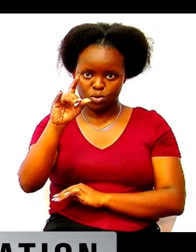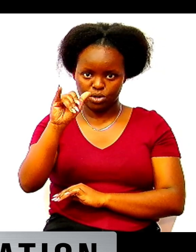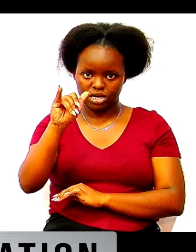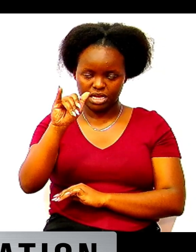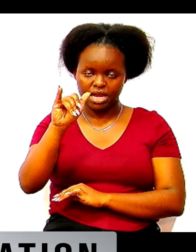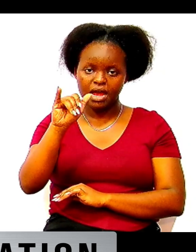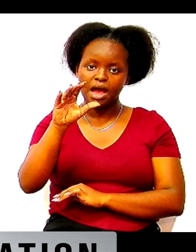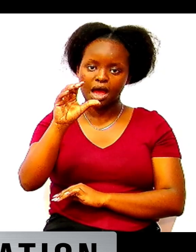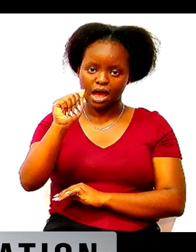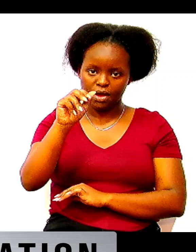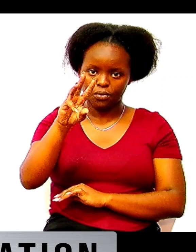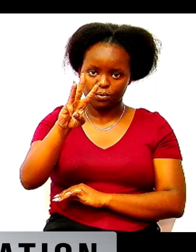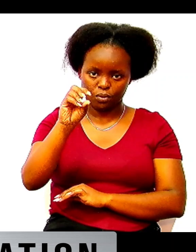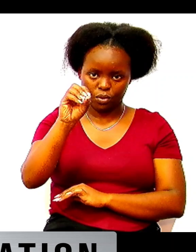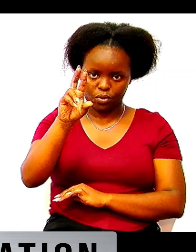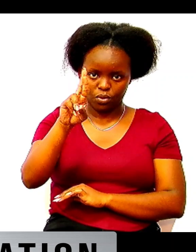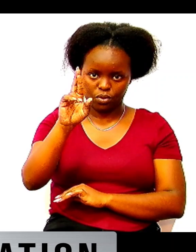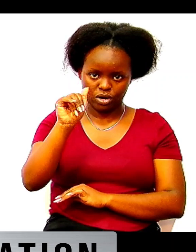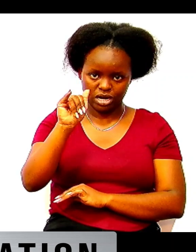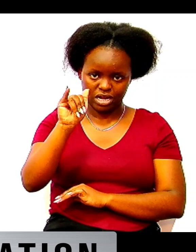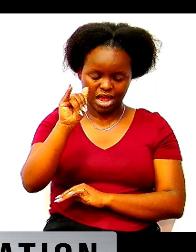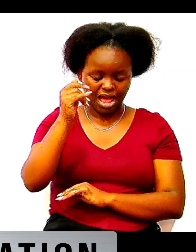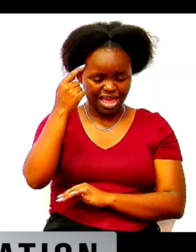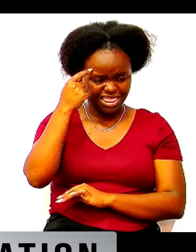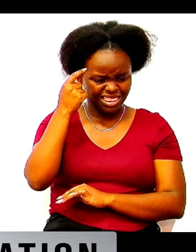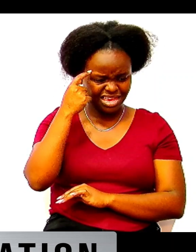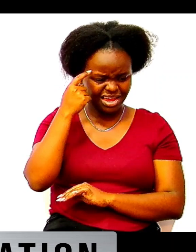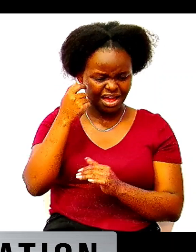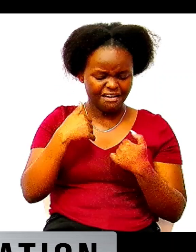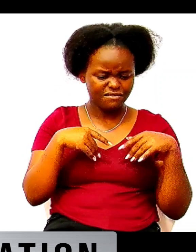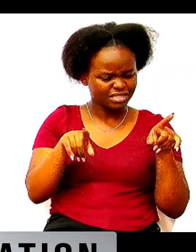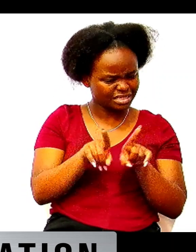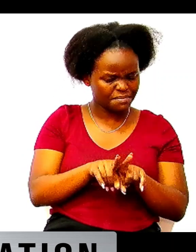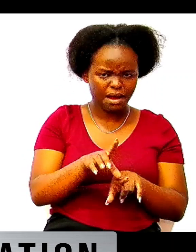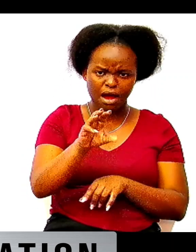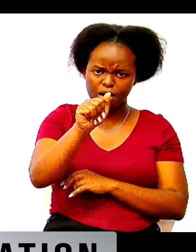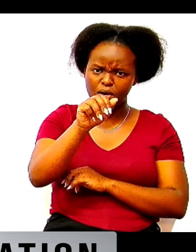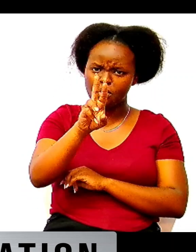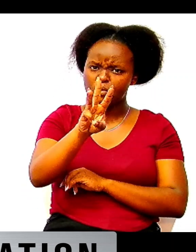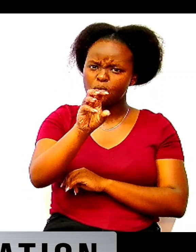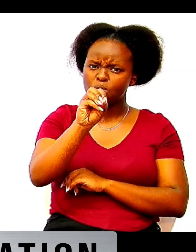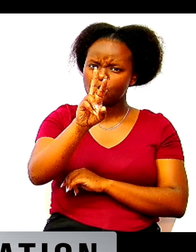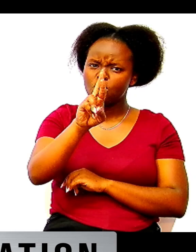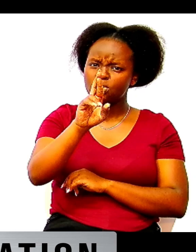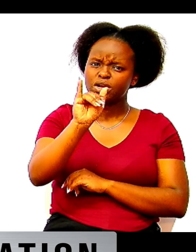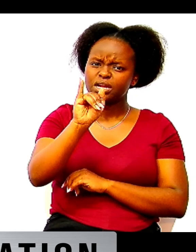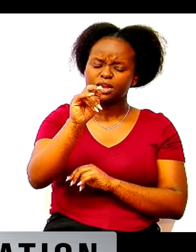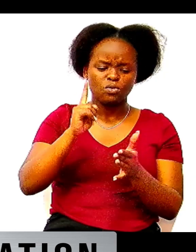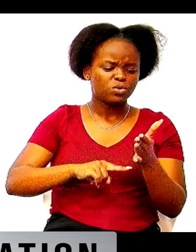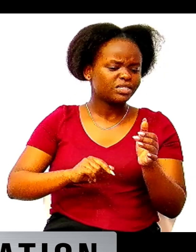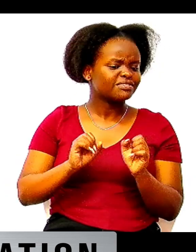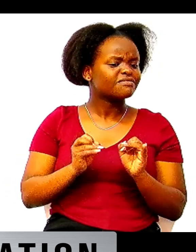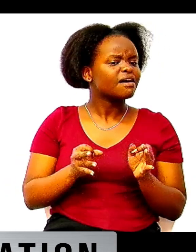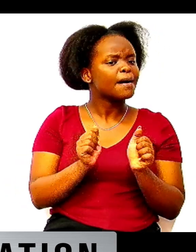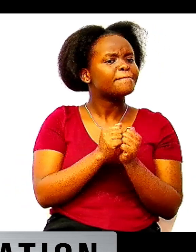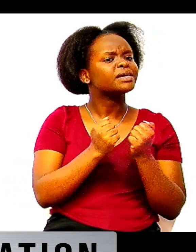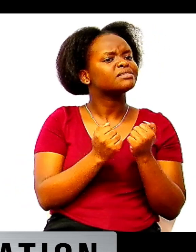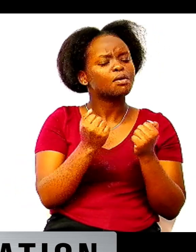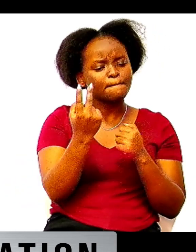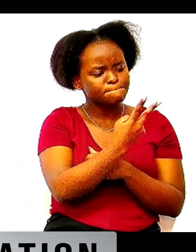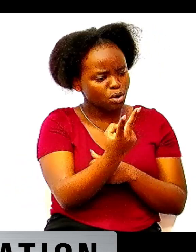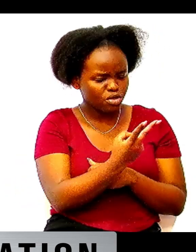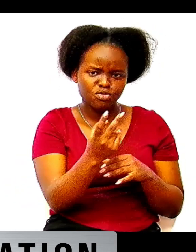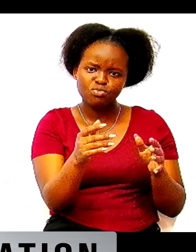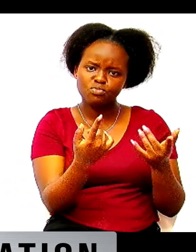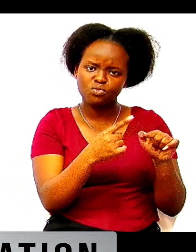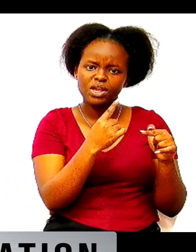Ugandan, I think he's called Agri Awori, who was going to also run for president. What if it happened that they both won, became presidents one